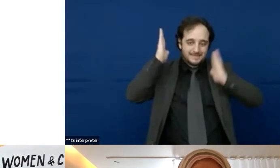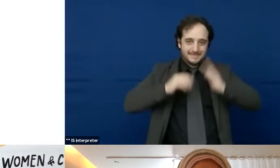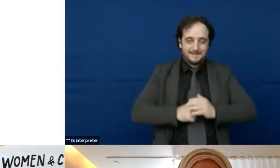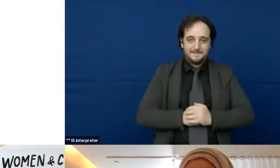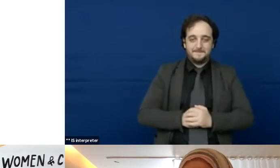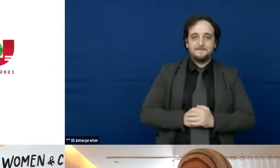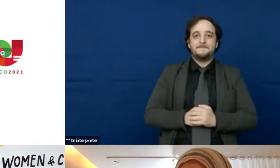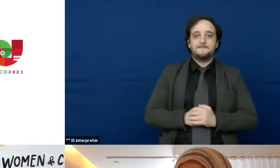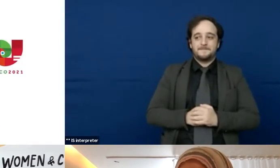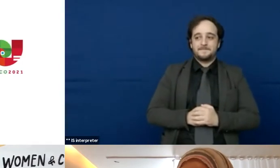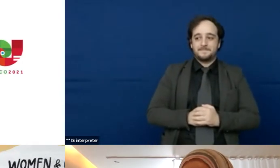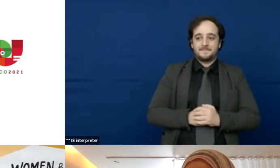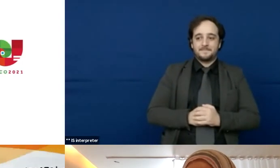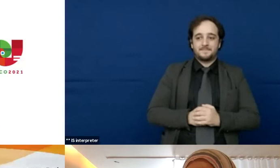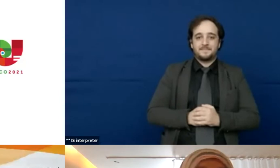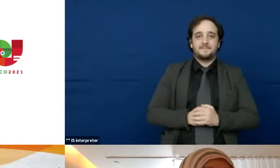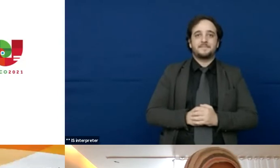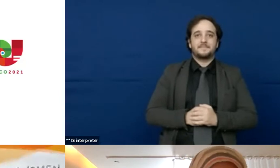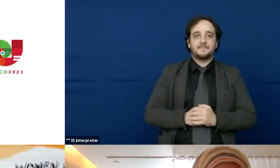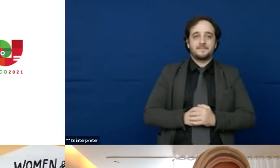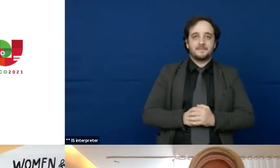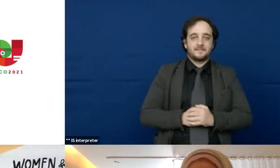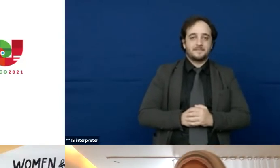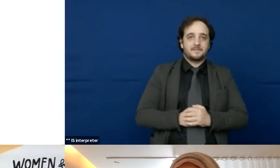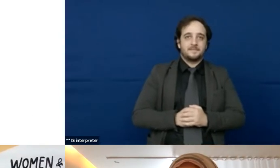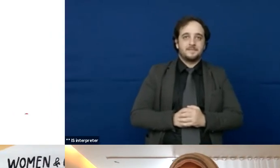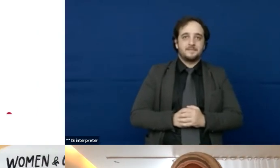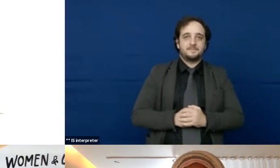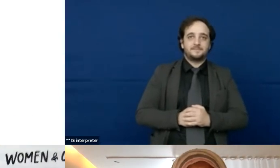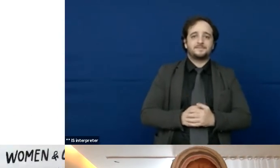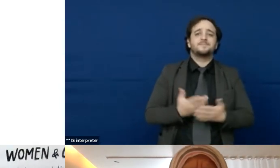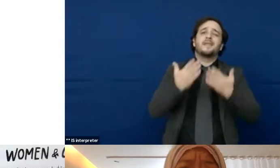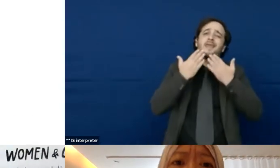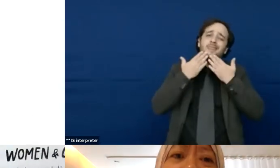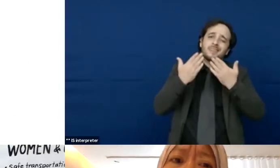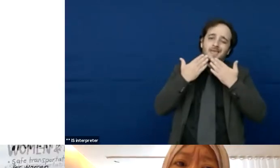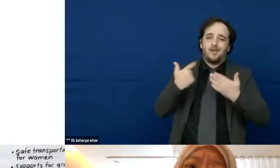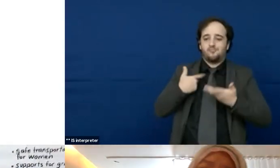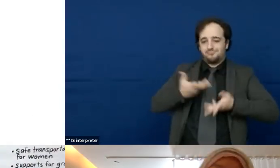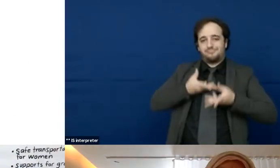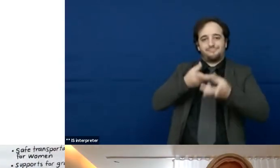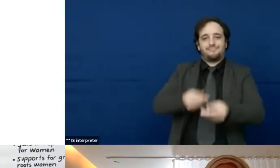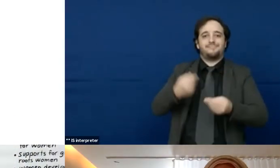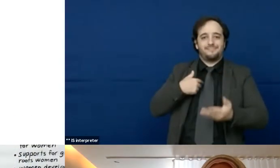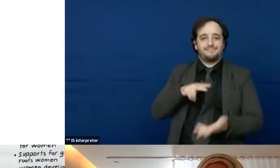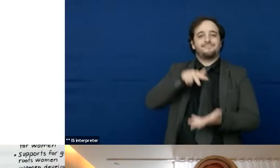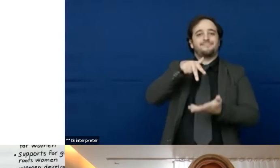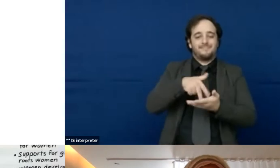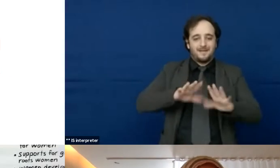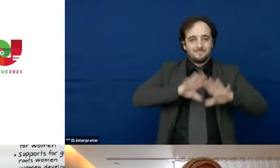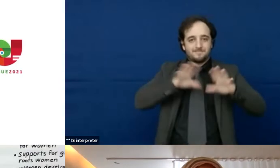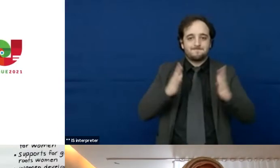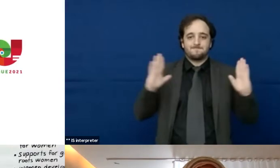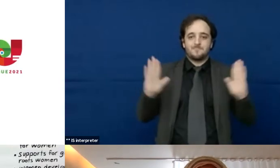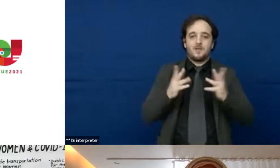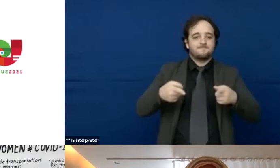GBV Action Coalition and also to be on this panel. I will frame the,